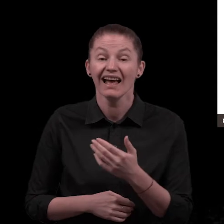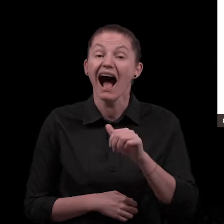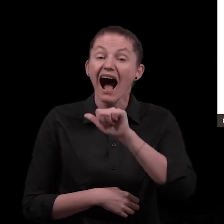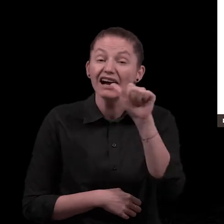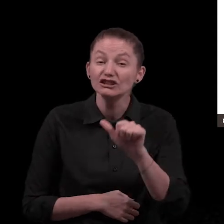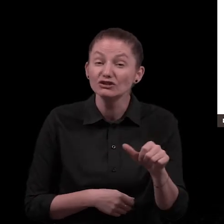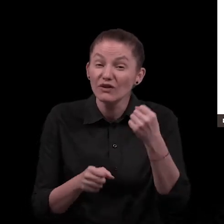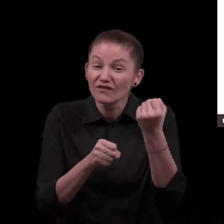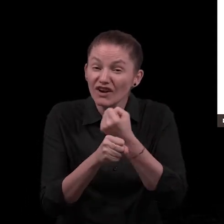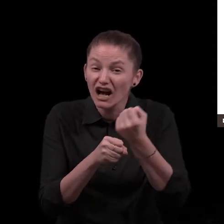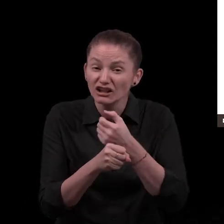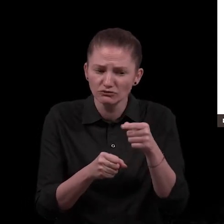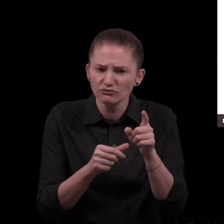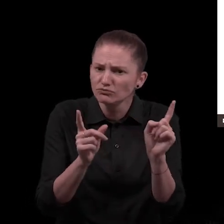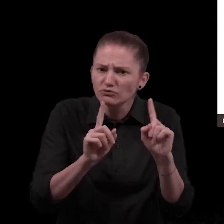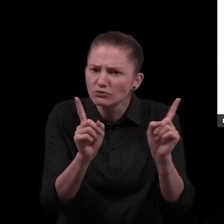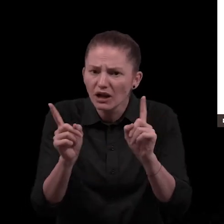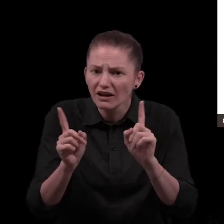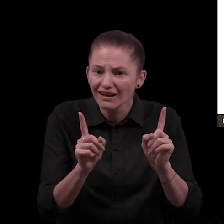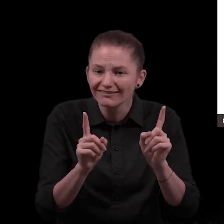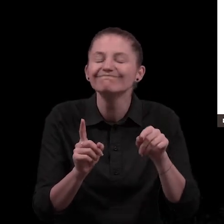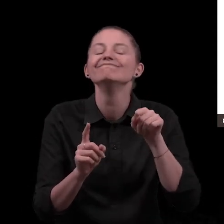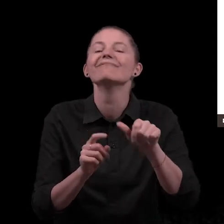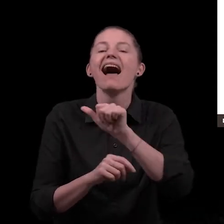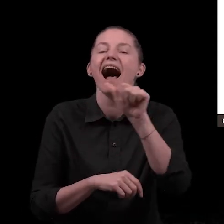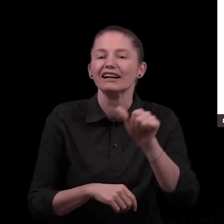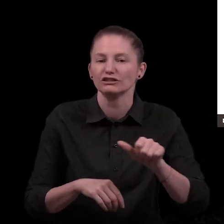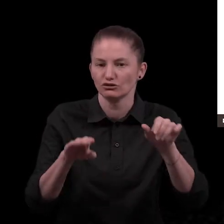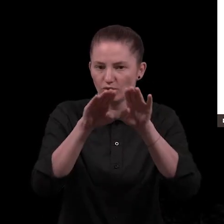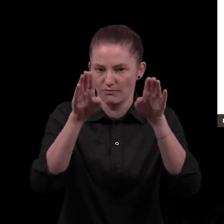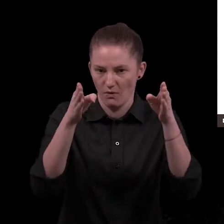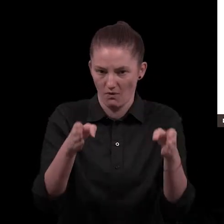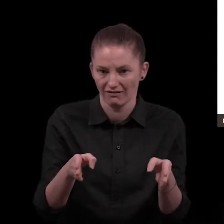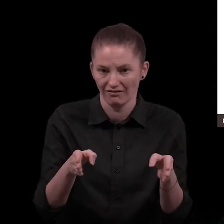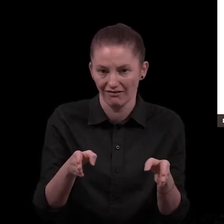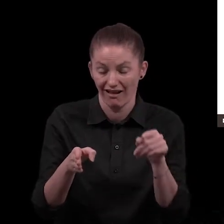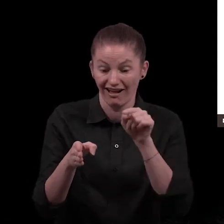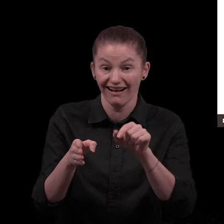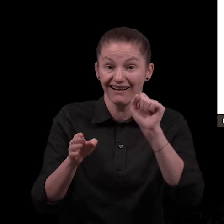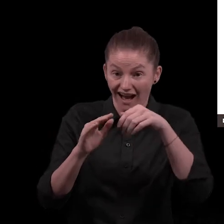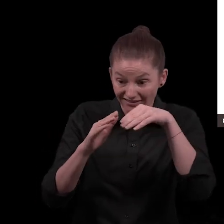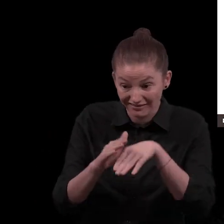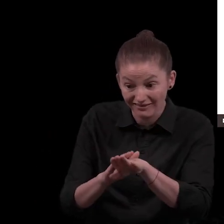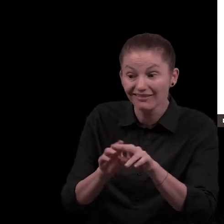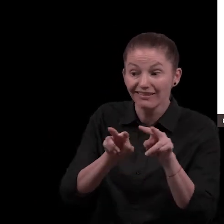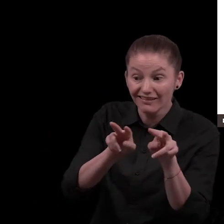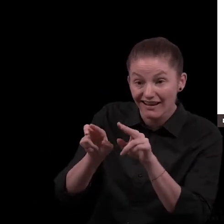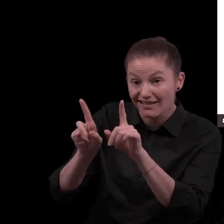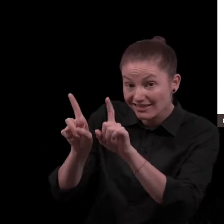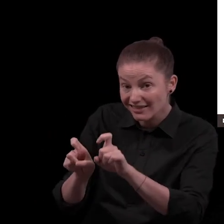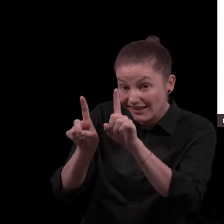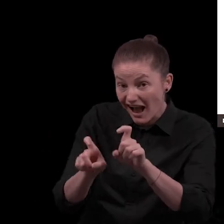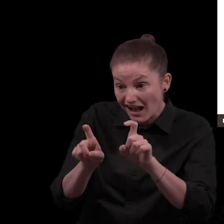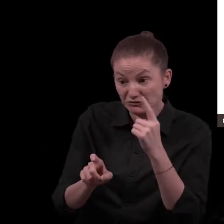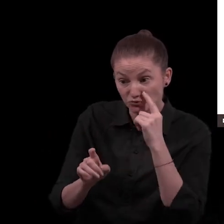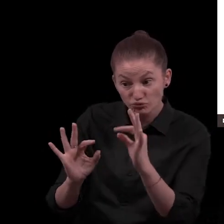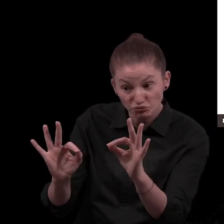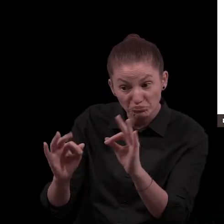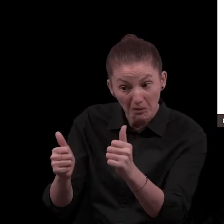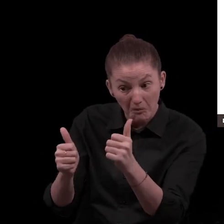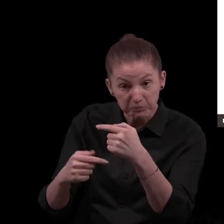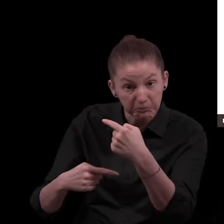Our Azure function is sitting inside the Azure portal, and when you go to the code and test option, you can actually test this in the portal